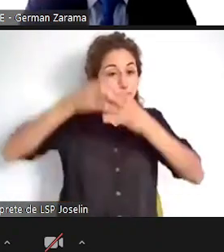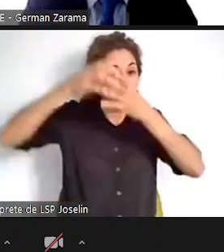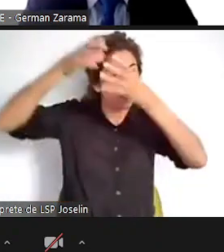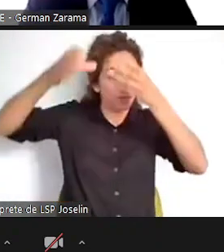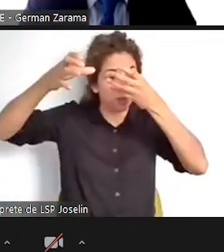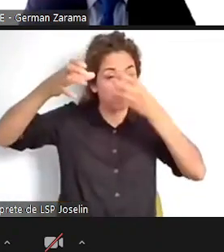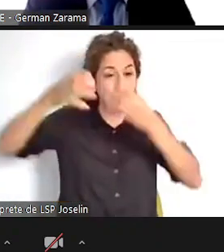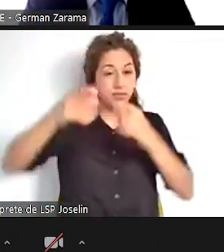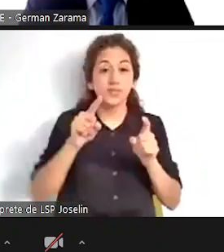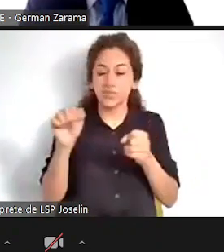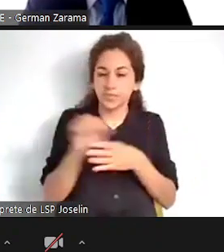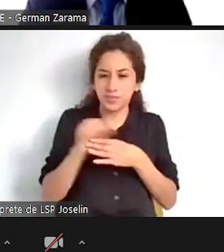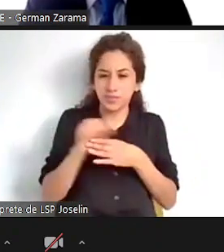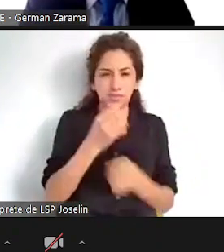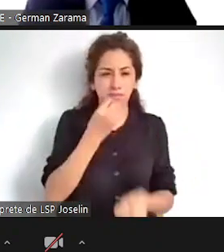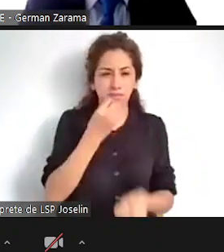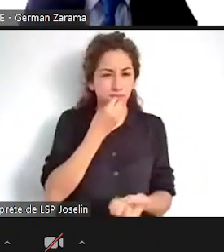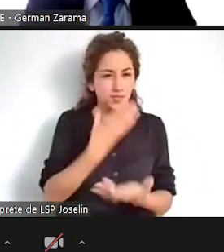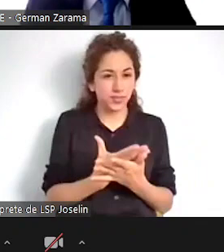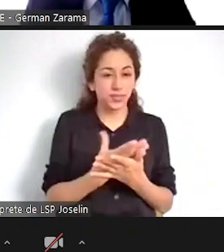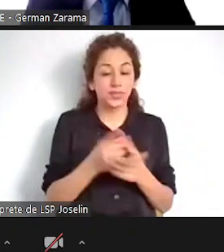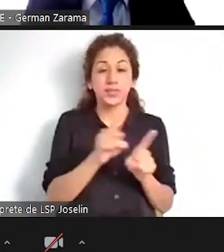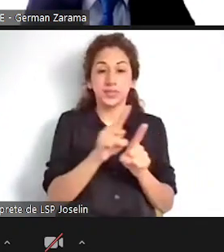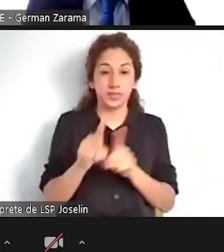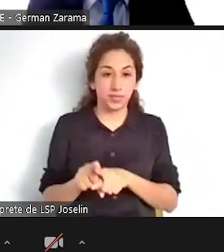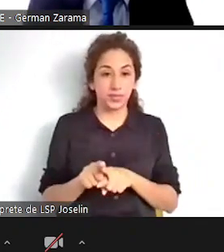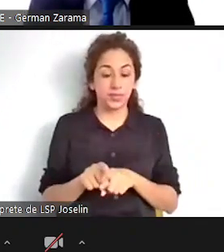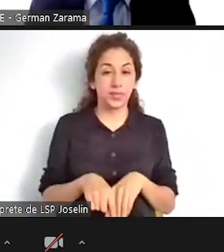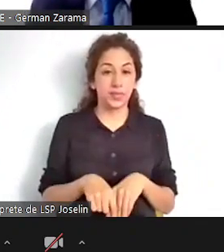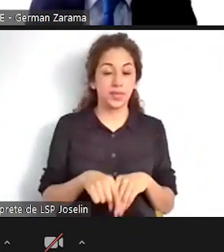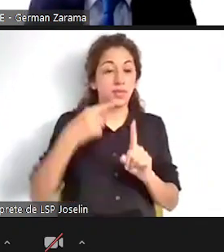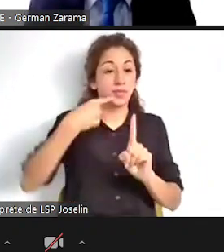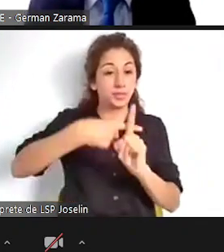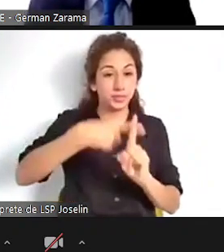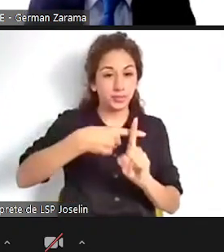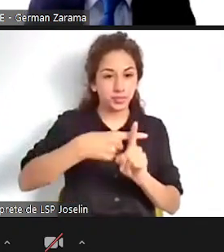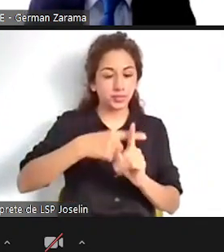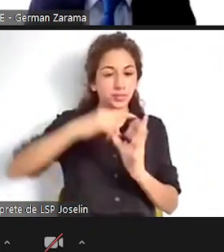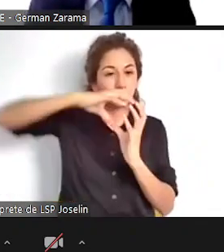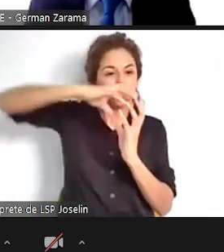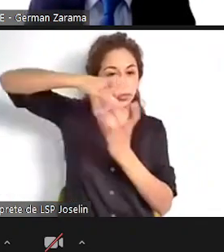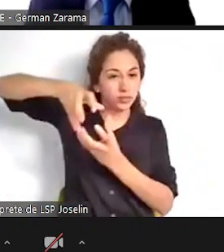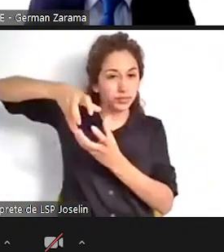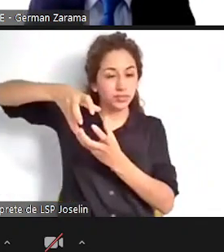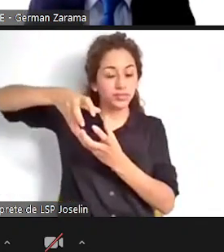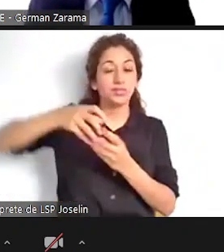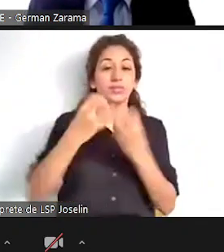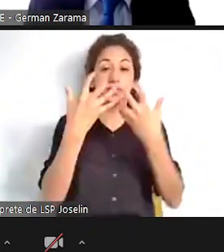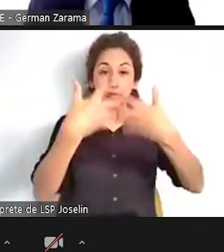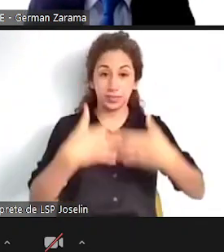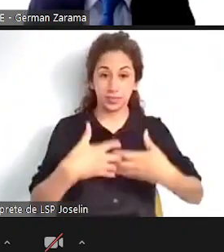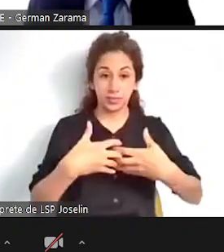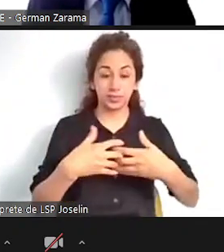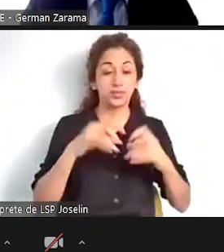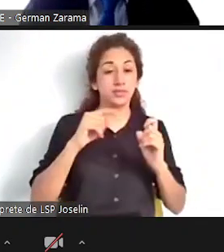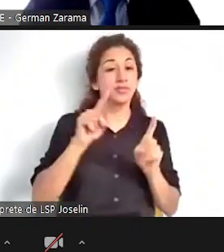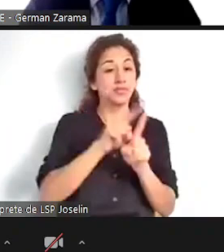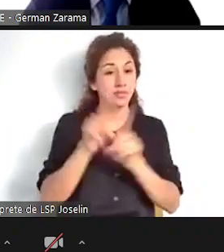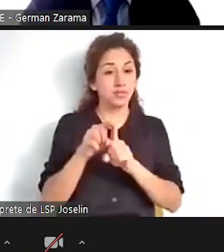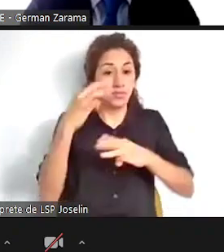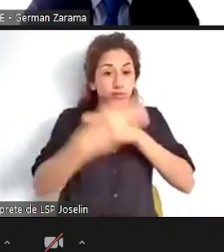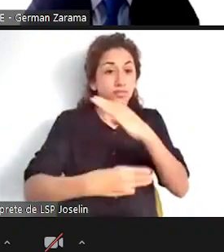evolves the good practices and best practices evolve and positive global practices of businesses